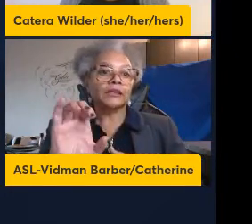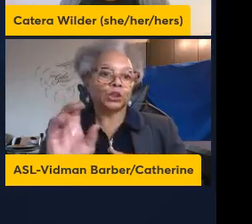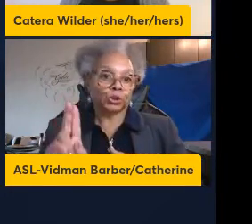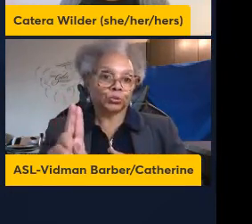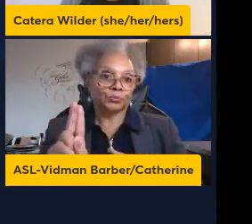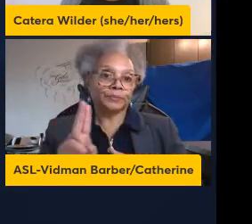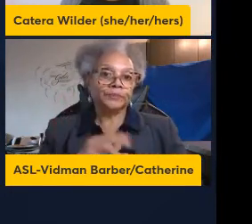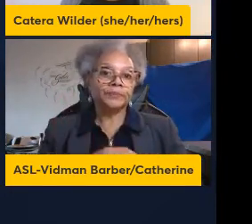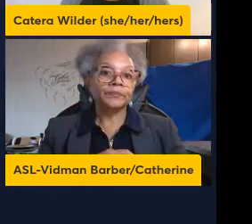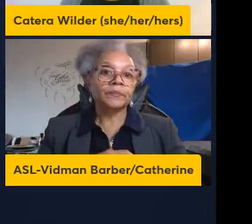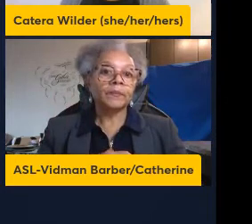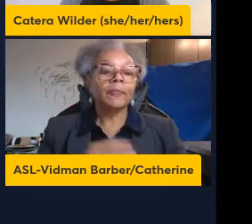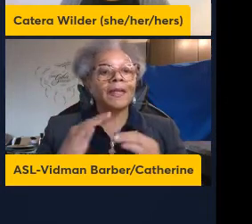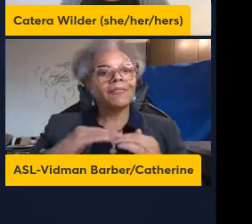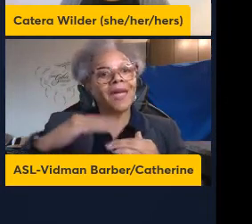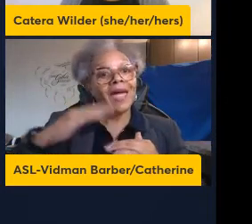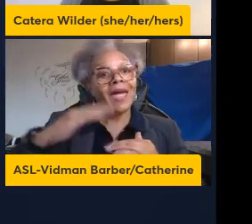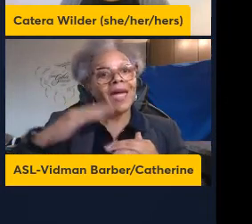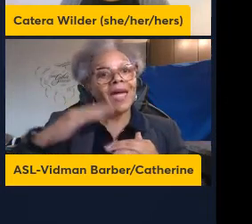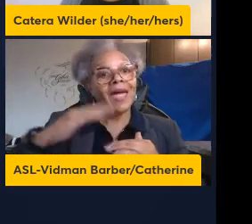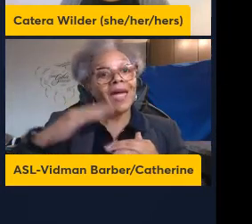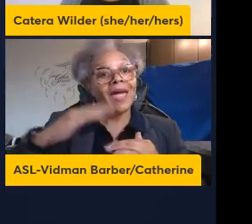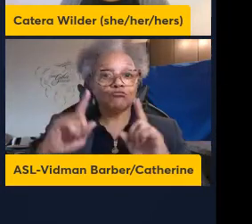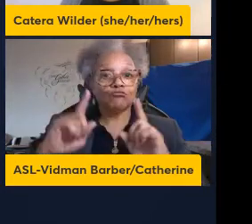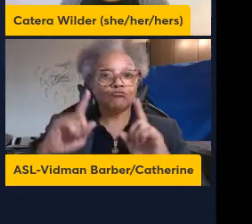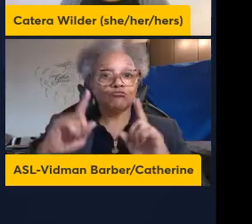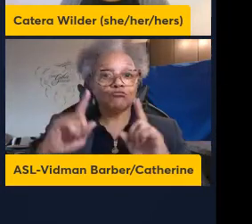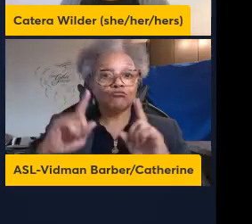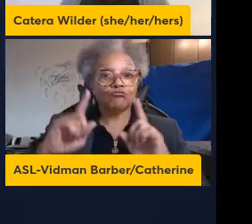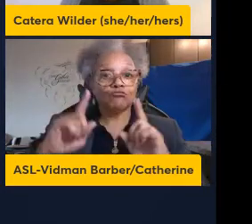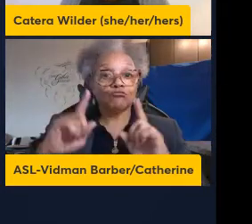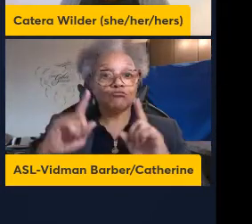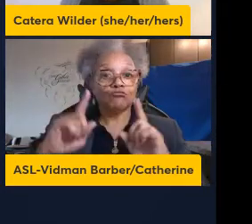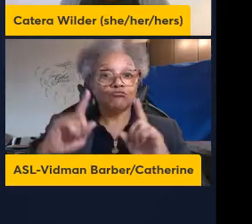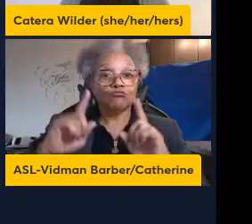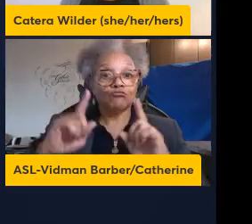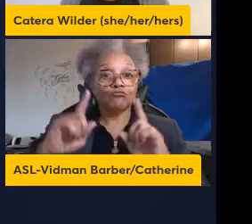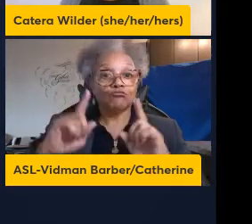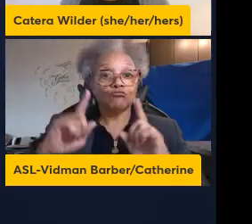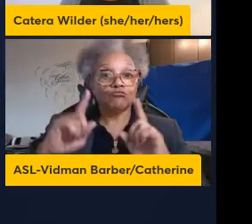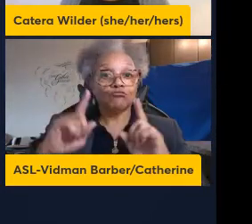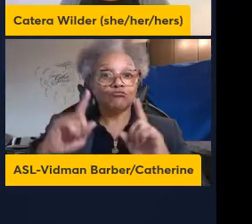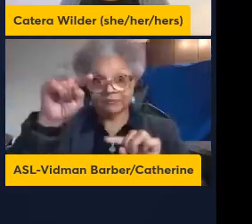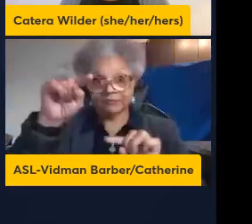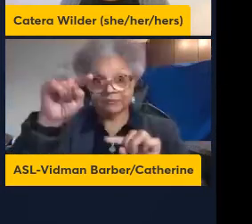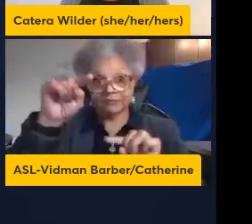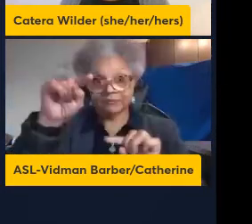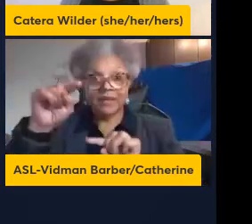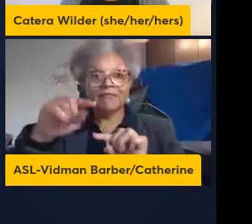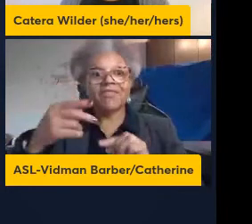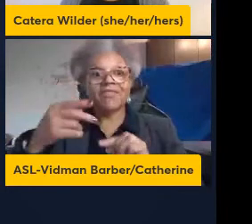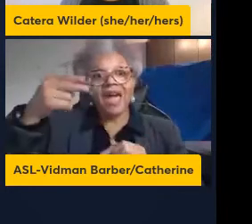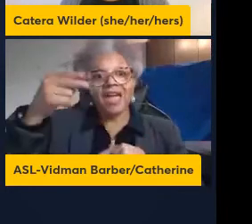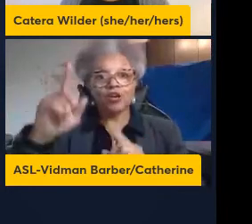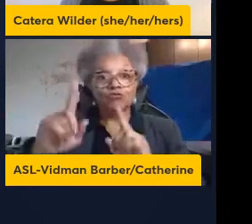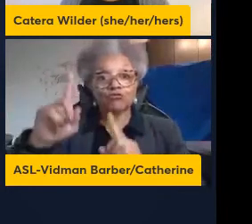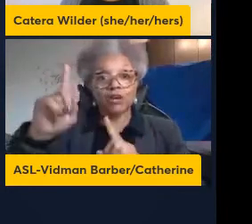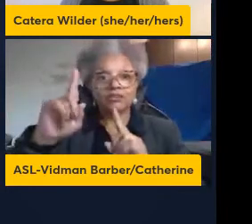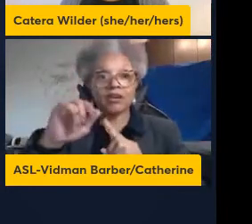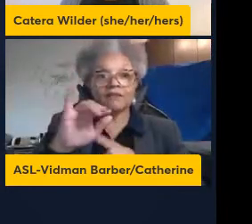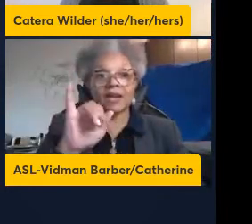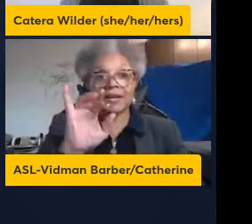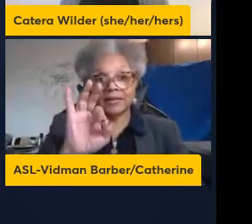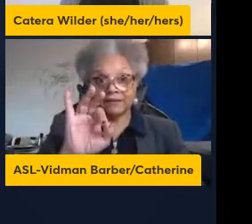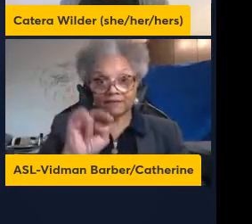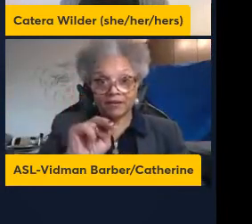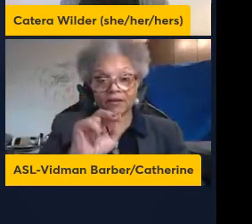the higher ratios, you can see there's this negative correlation where higher ratios of interferon lambda to